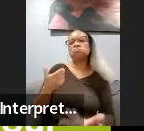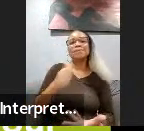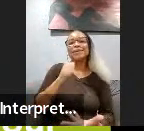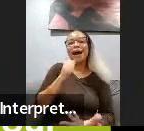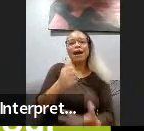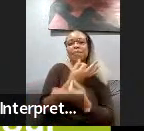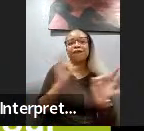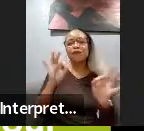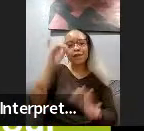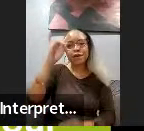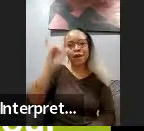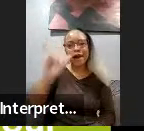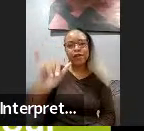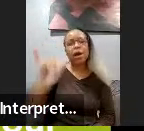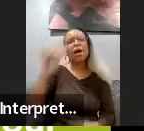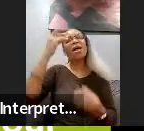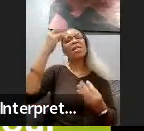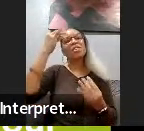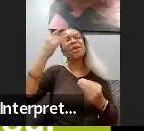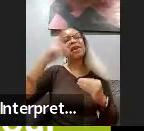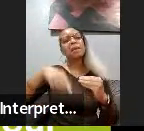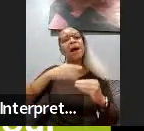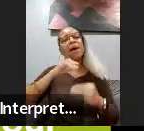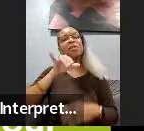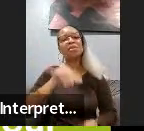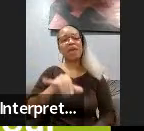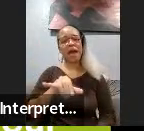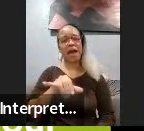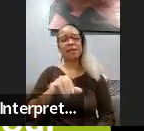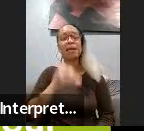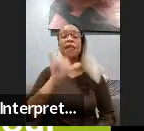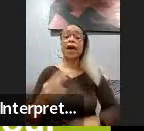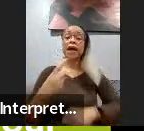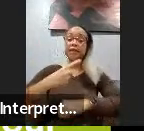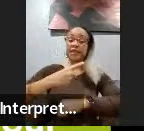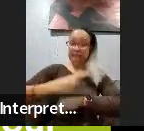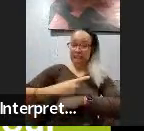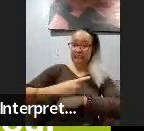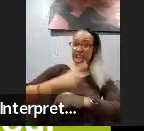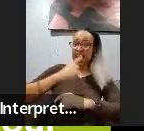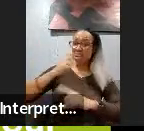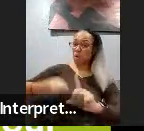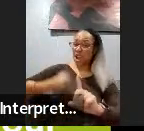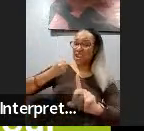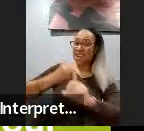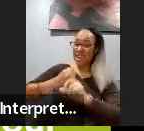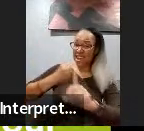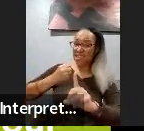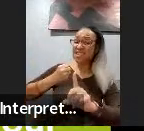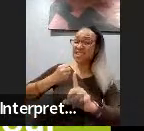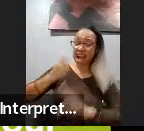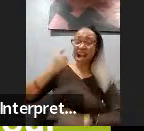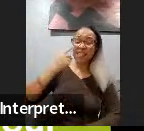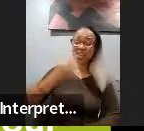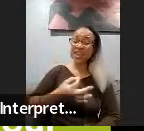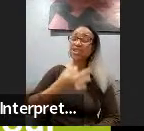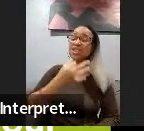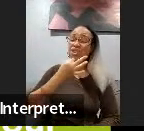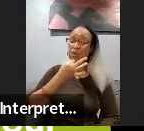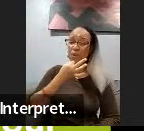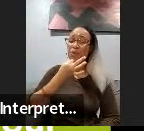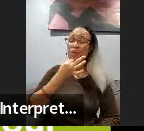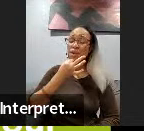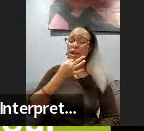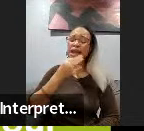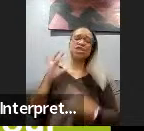to think about that, because I think that day when that changes is coming soon. I think it's tied to the